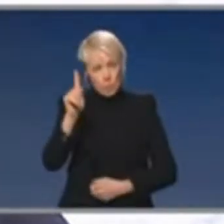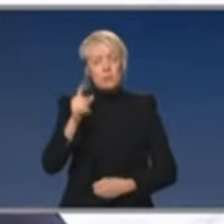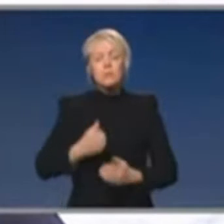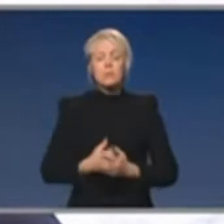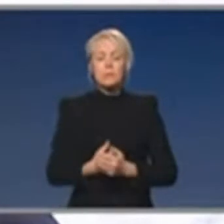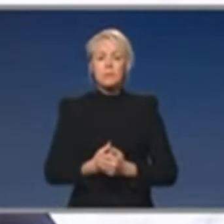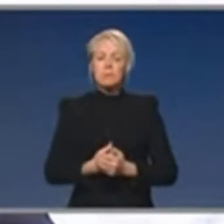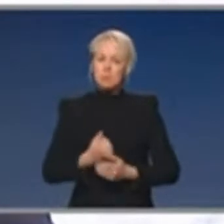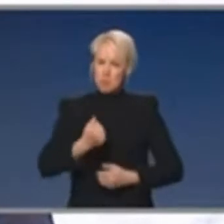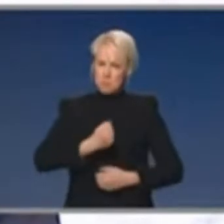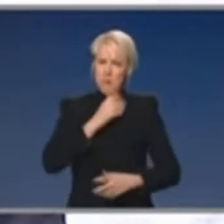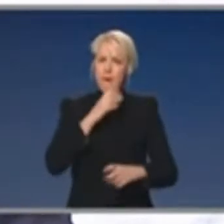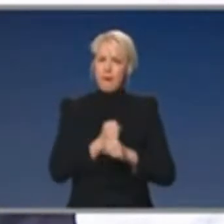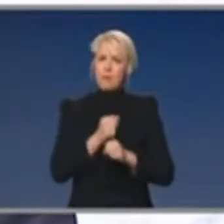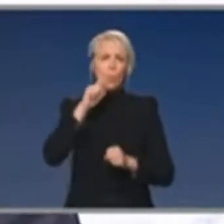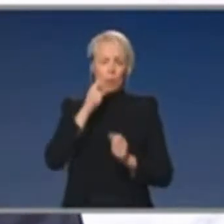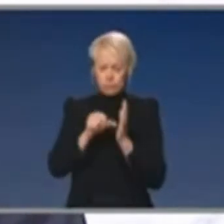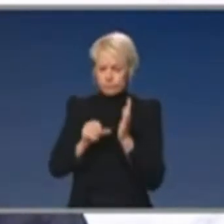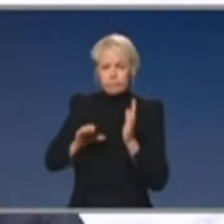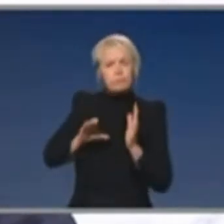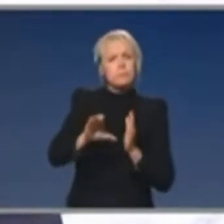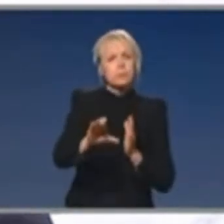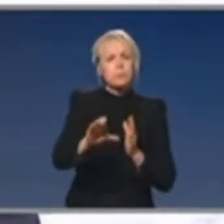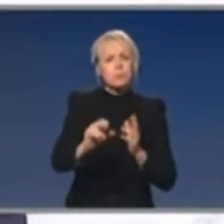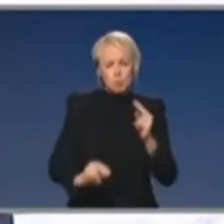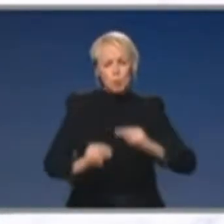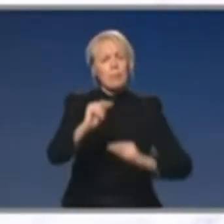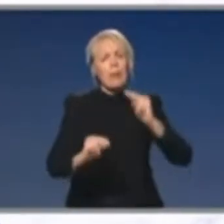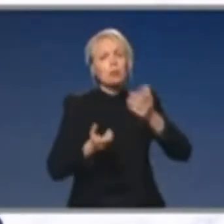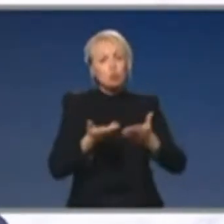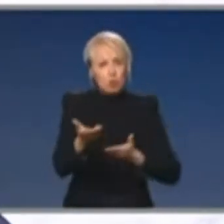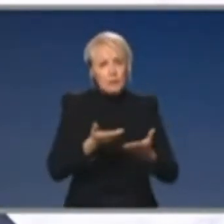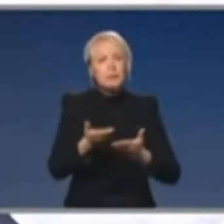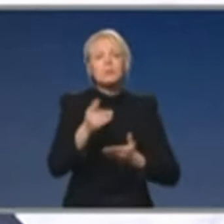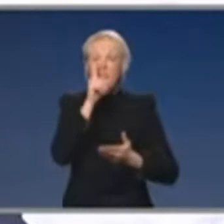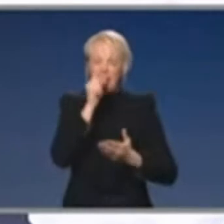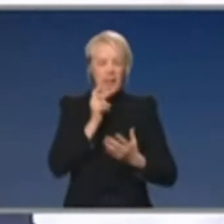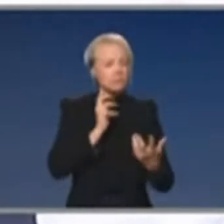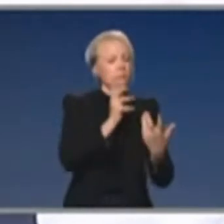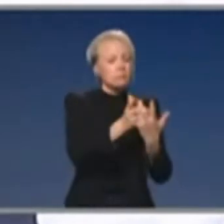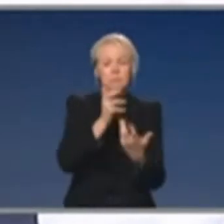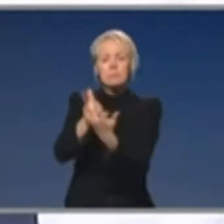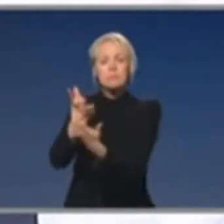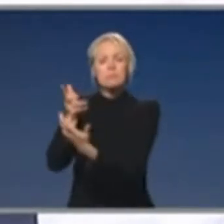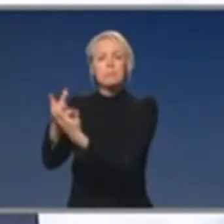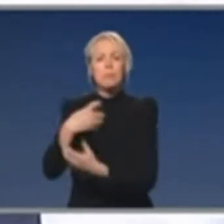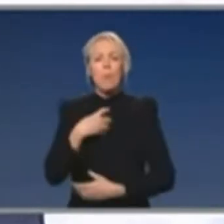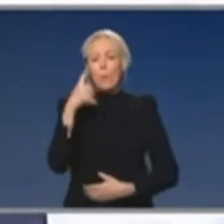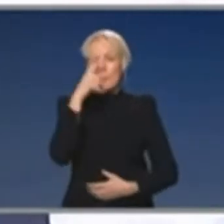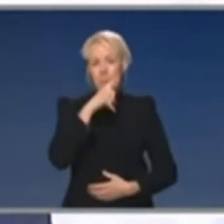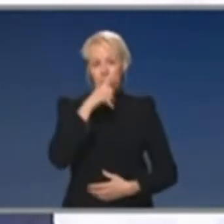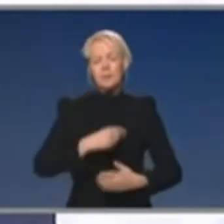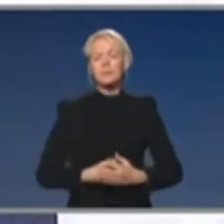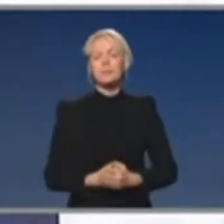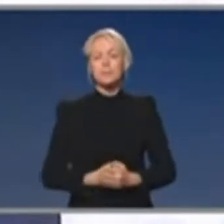capability to support more and more young people as they go through this time of stress. For Beyond Blue, that funding is to expand capacity,